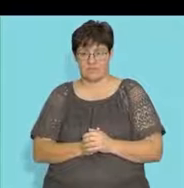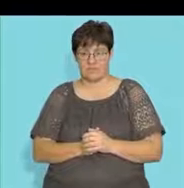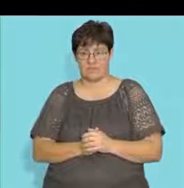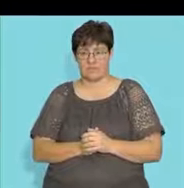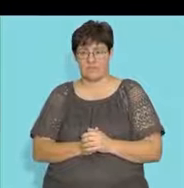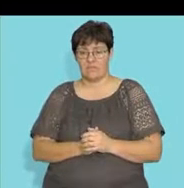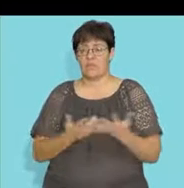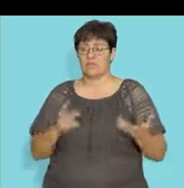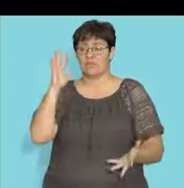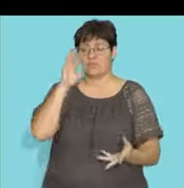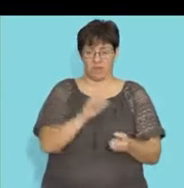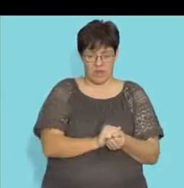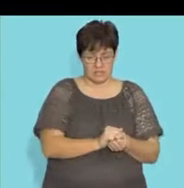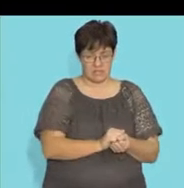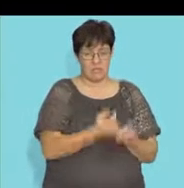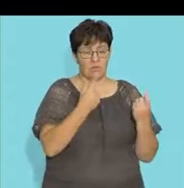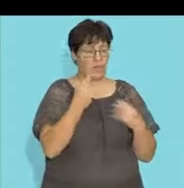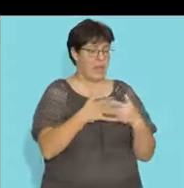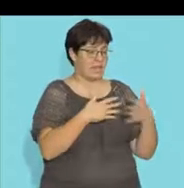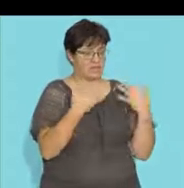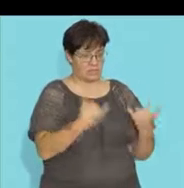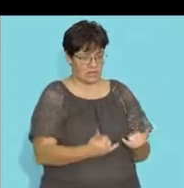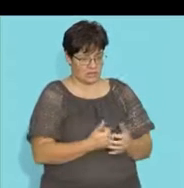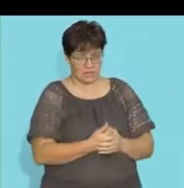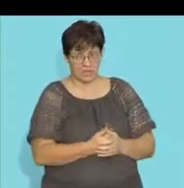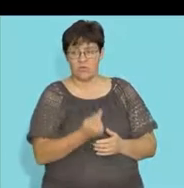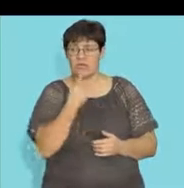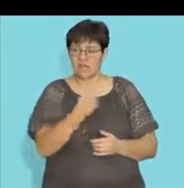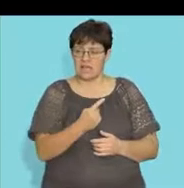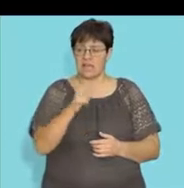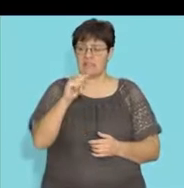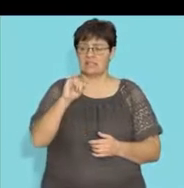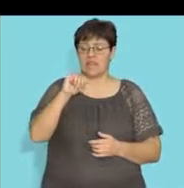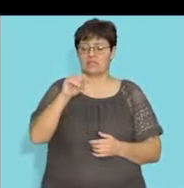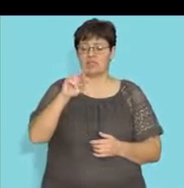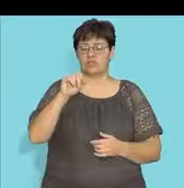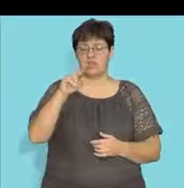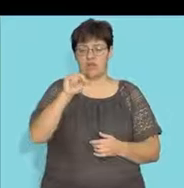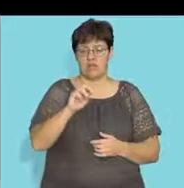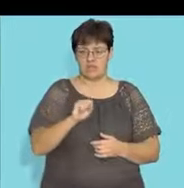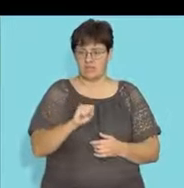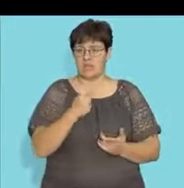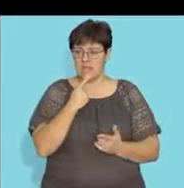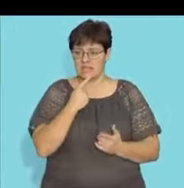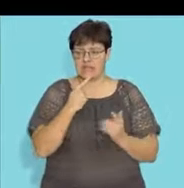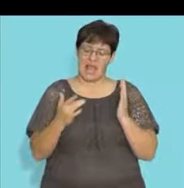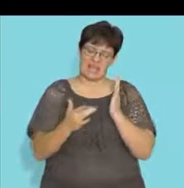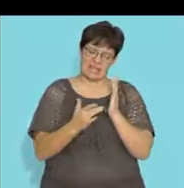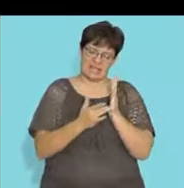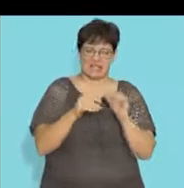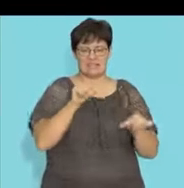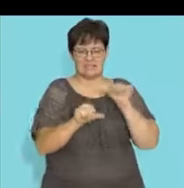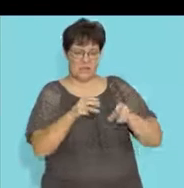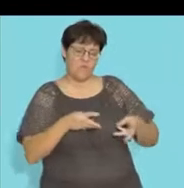Right. So if we summarize what we've dealt with today, we said that titrations are a chemical technique